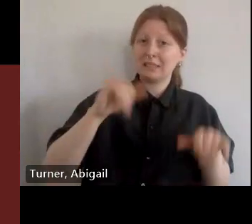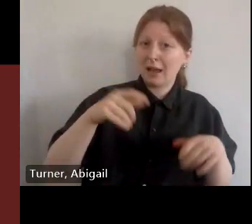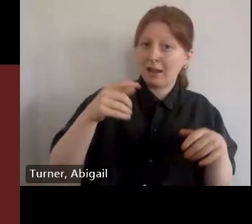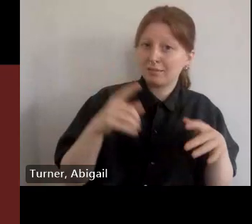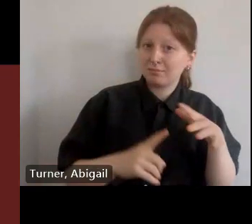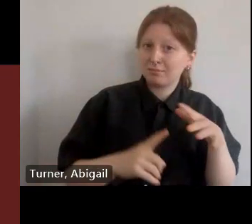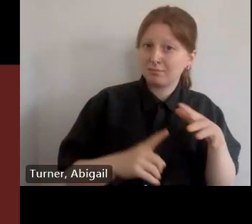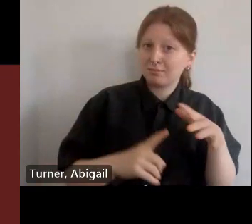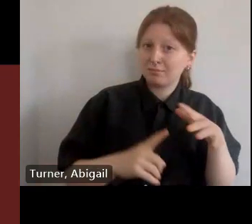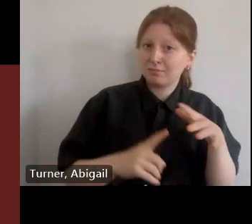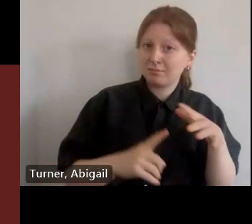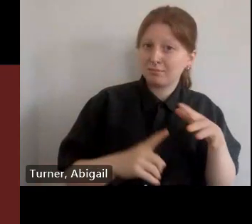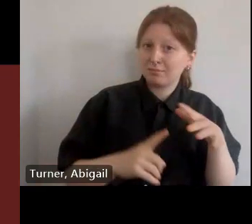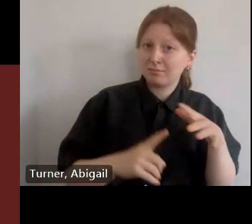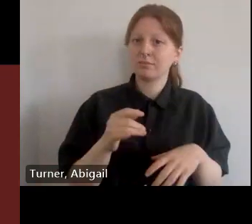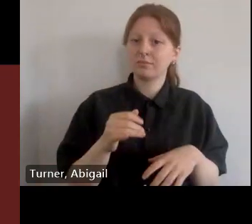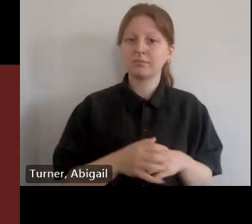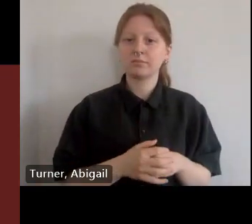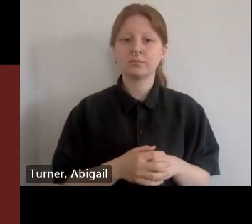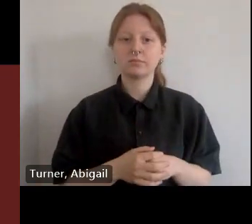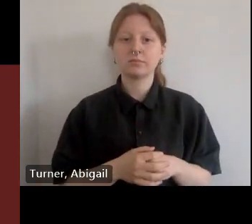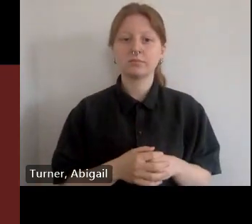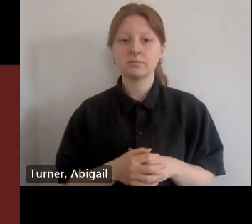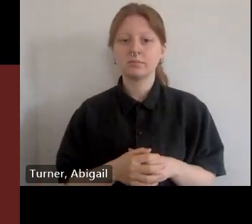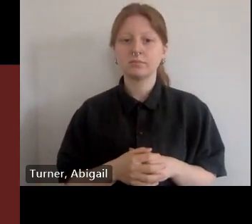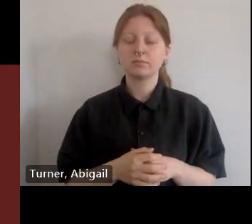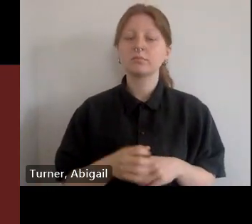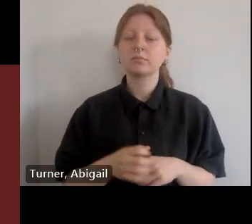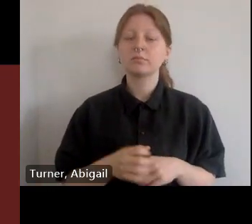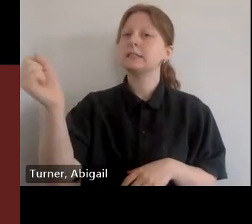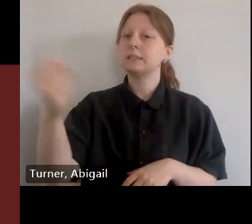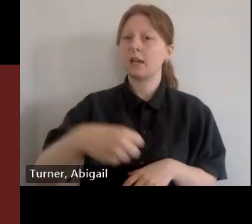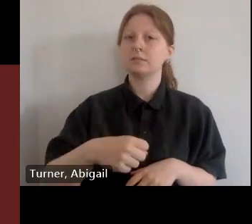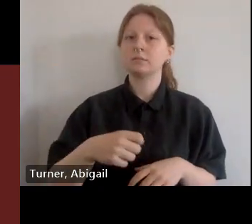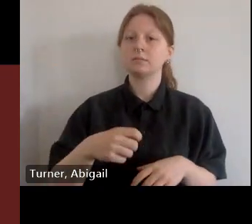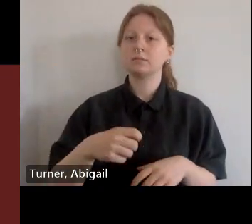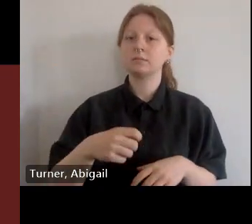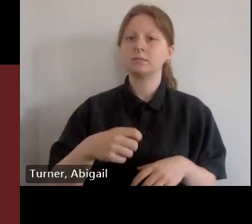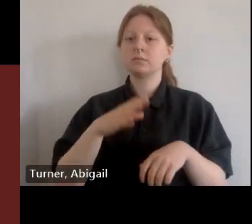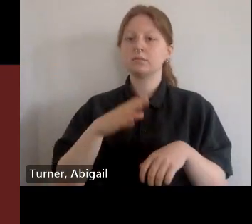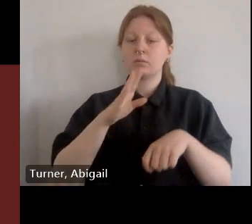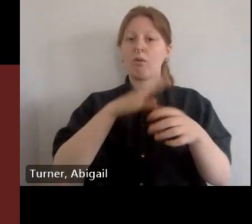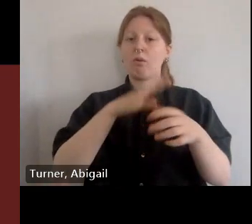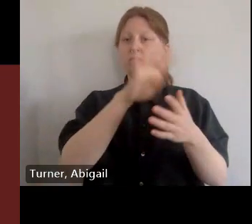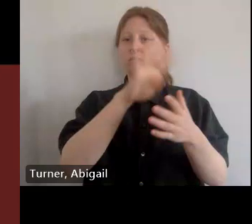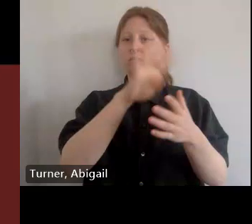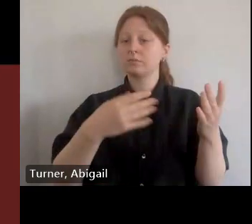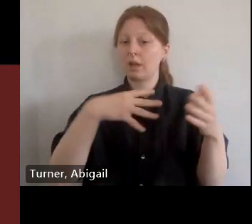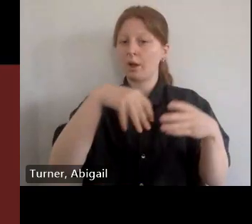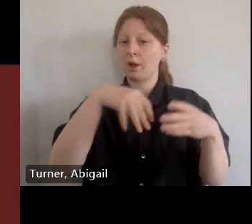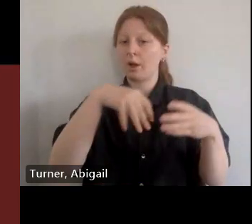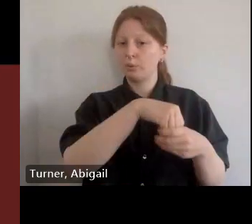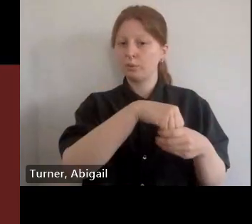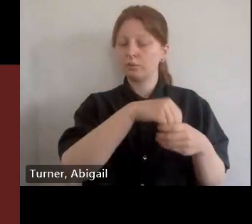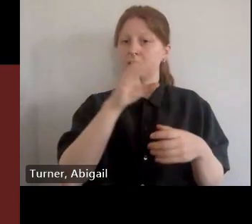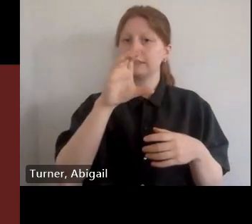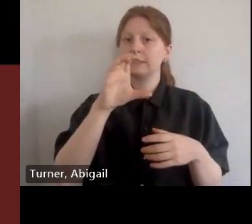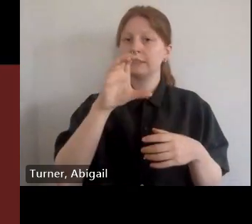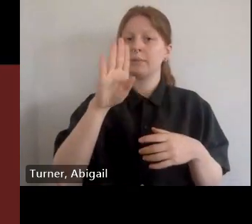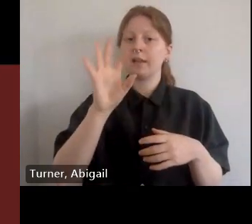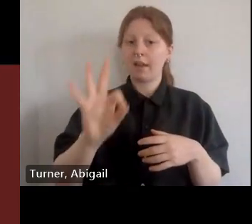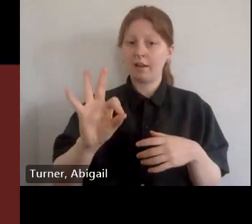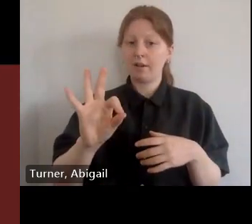volunteering? Yes. So on the document that I included, I know the Chesapeake Bay Foundation, shameless plug for the organization I